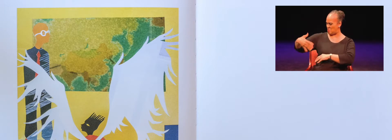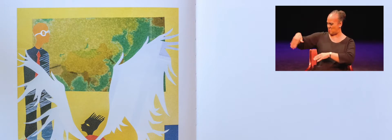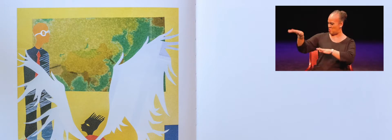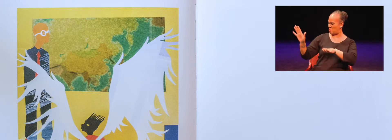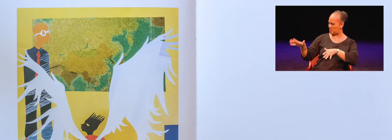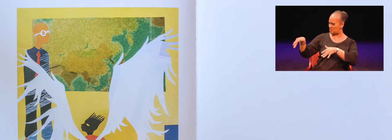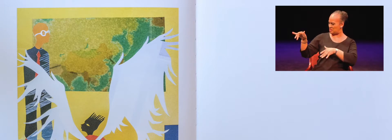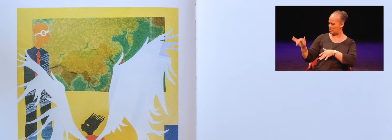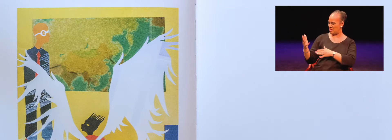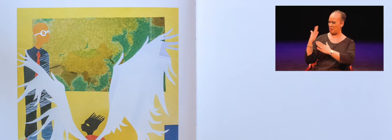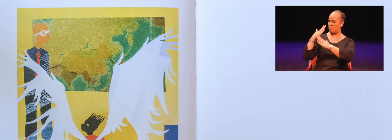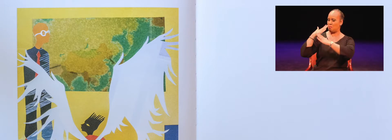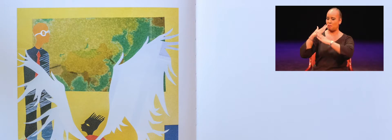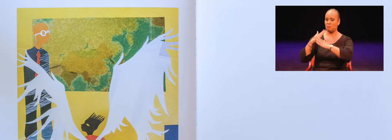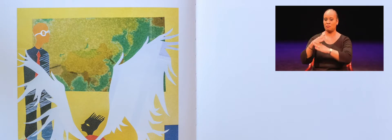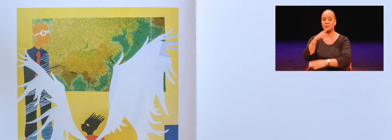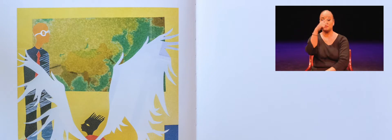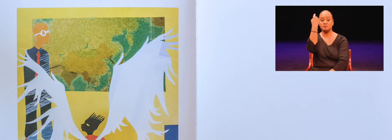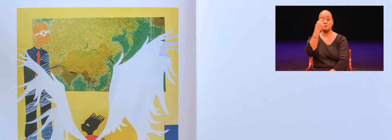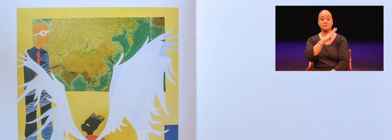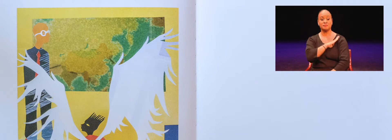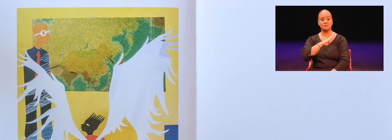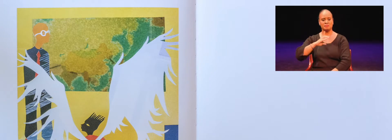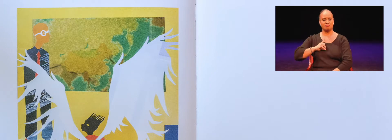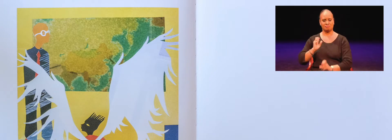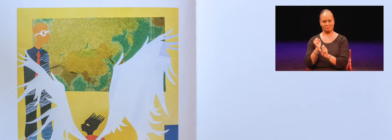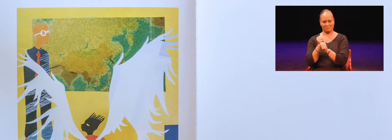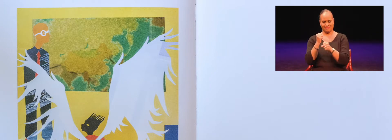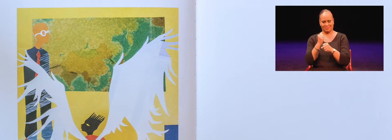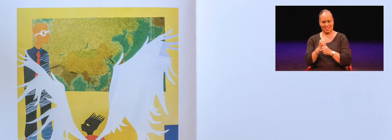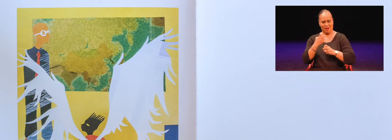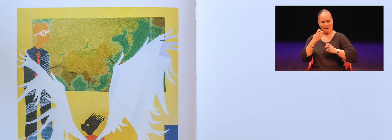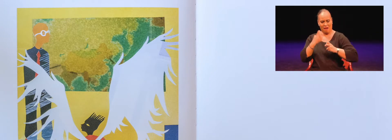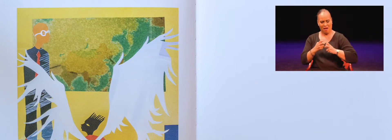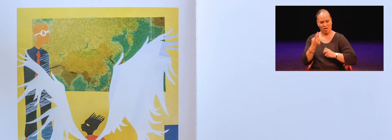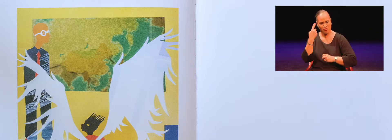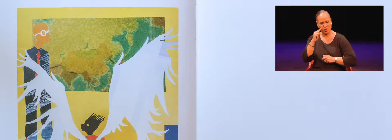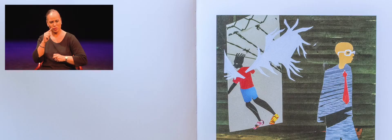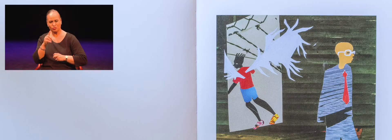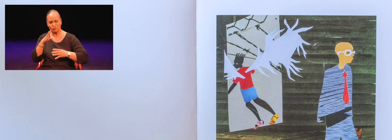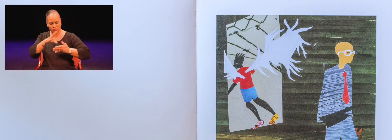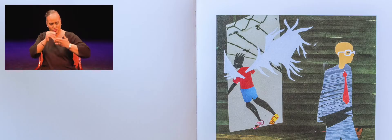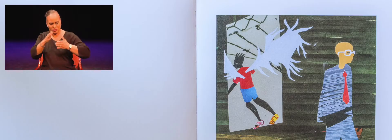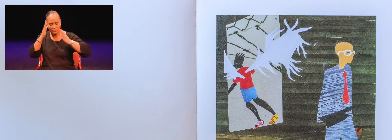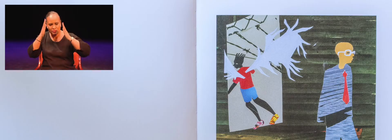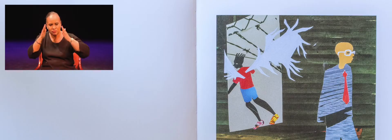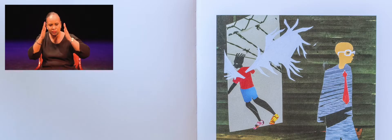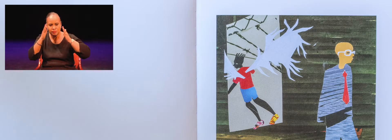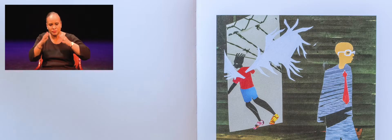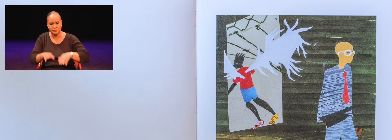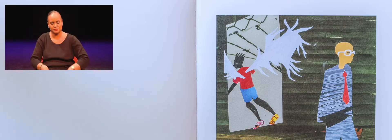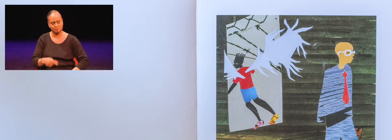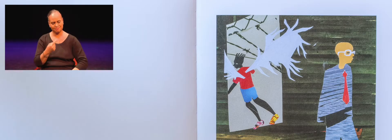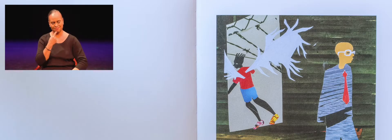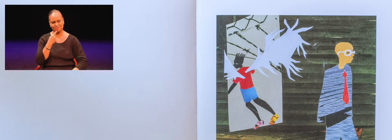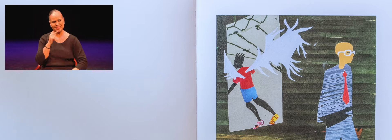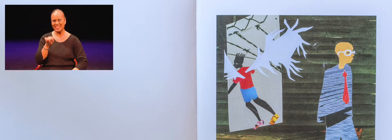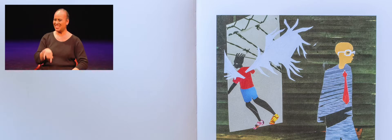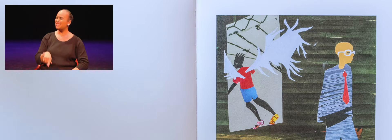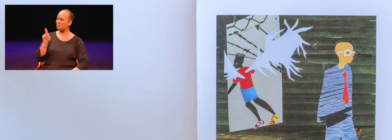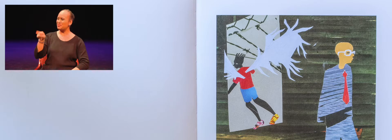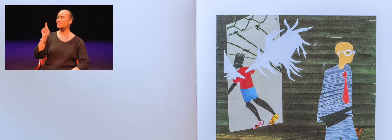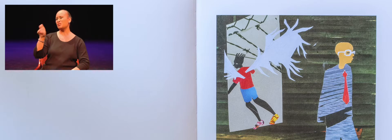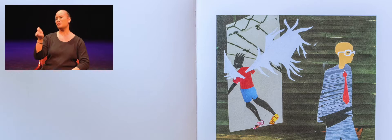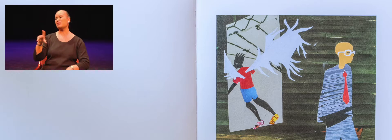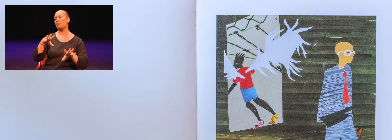blocked the blackboard and made it hard for the students to pay attention. The teacher told Iris to leave